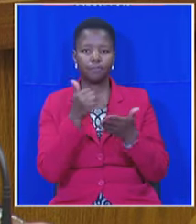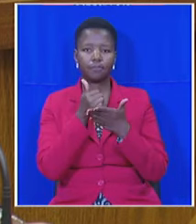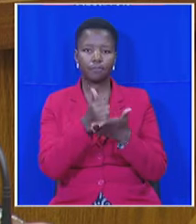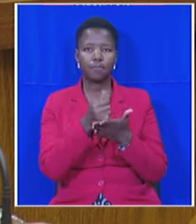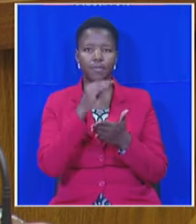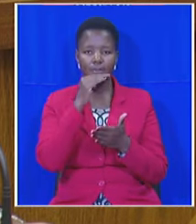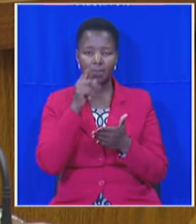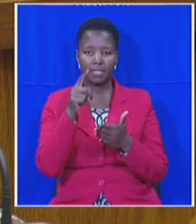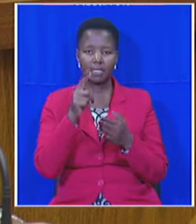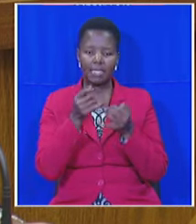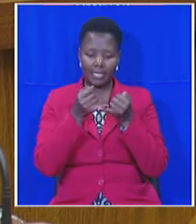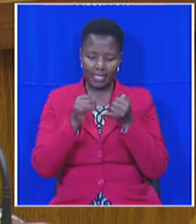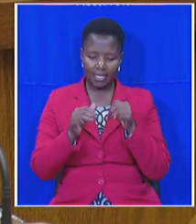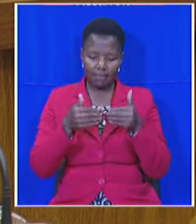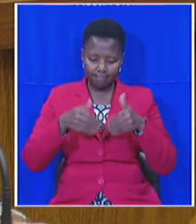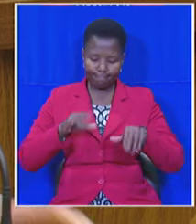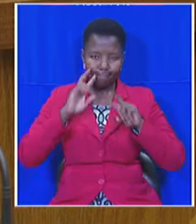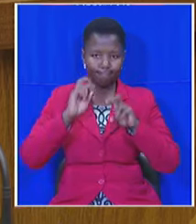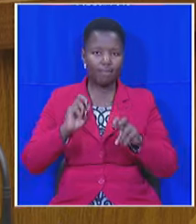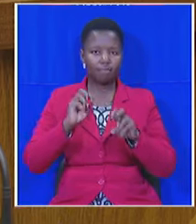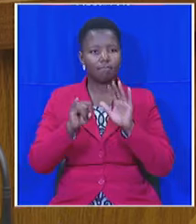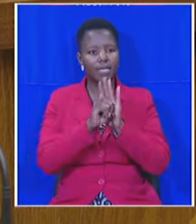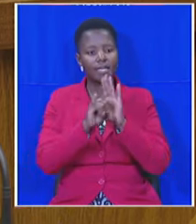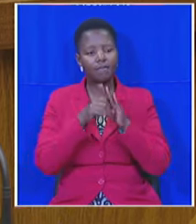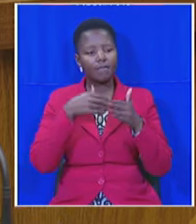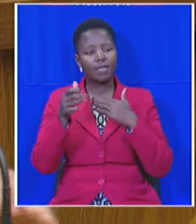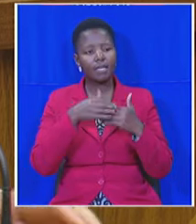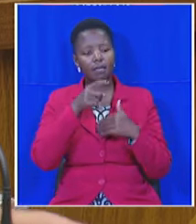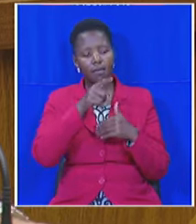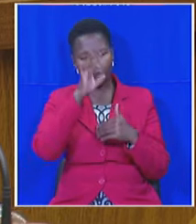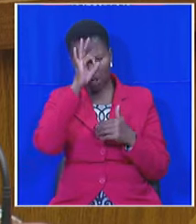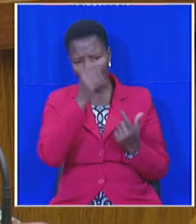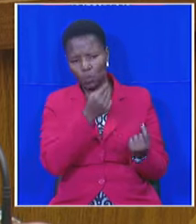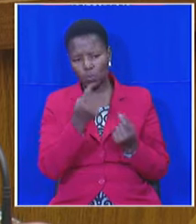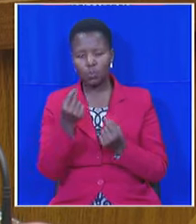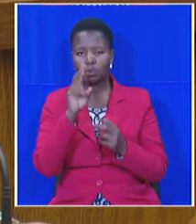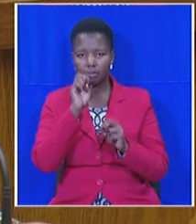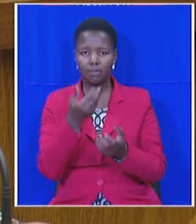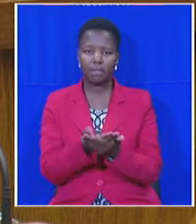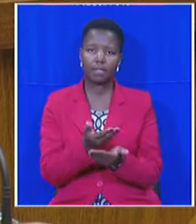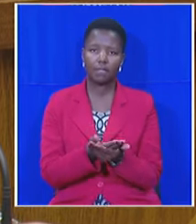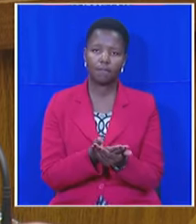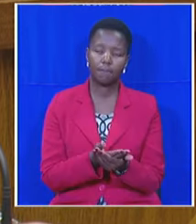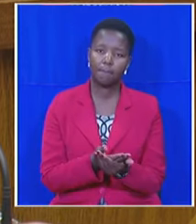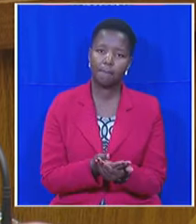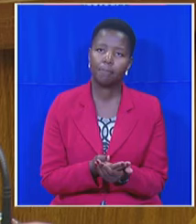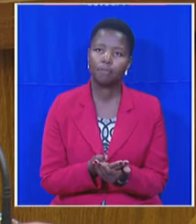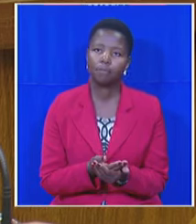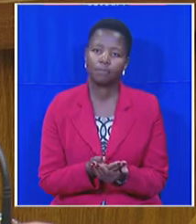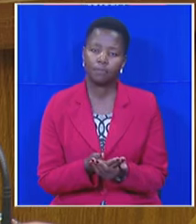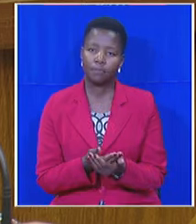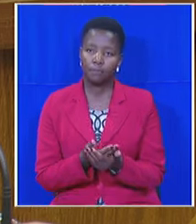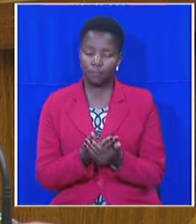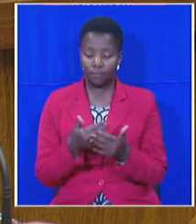impartial investigations of identified criminal offences allegedly committed by members of the SAPS and municipal police. Over the